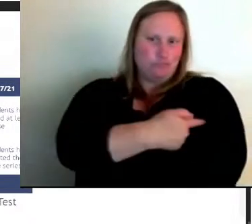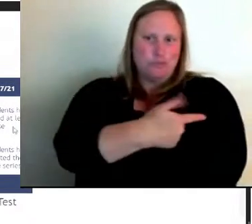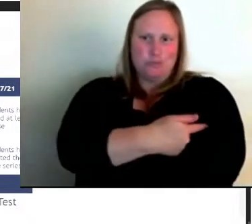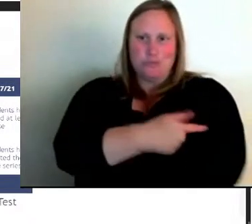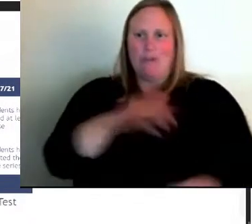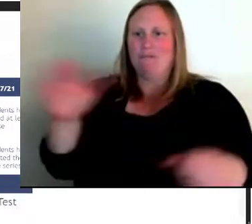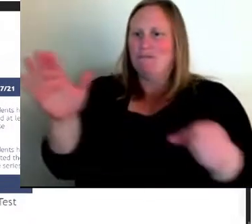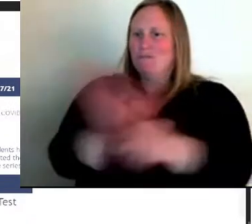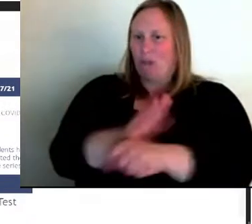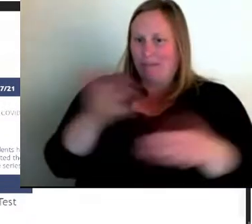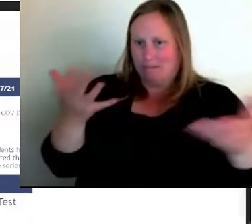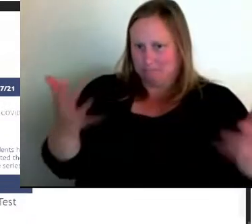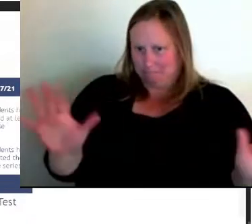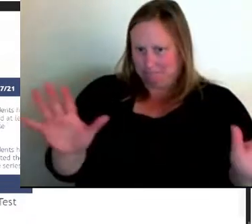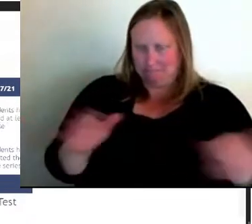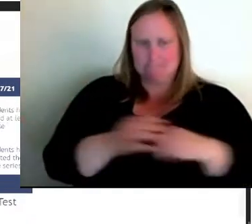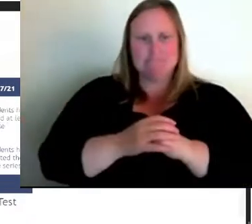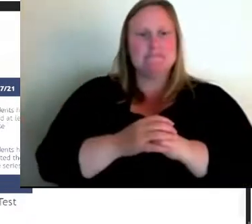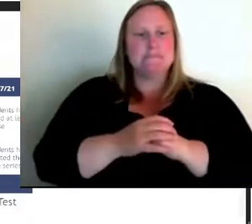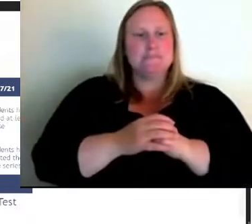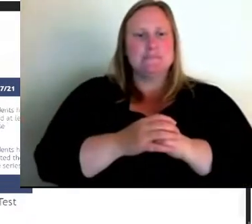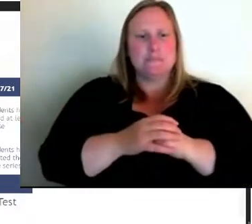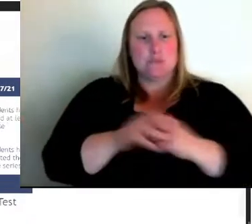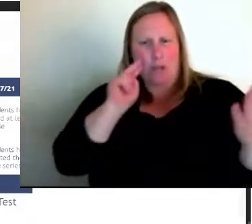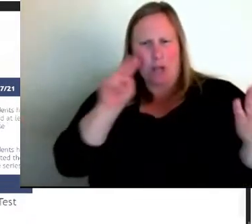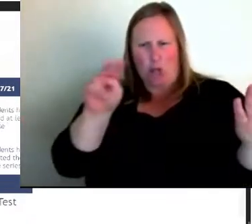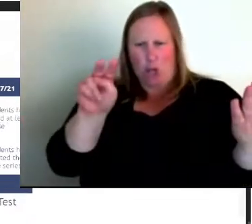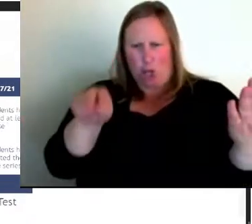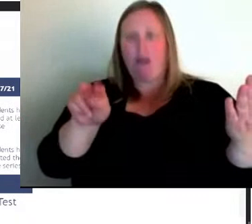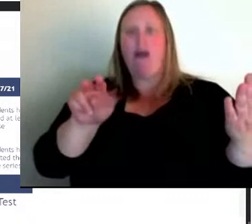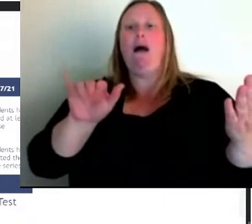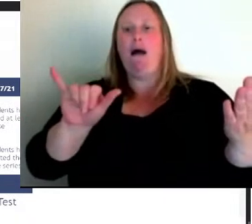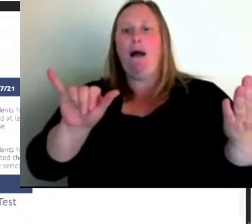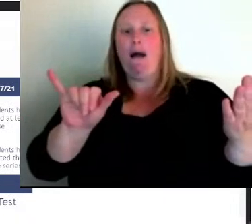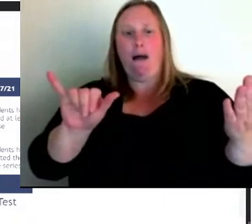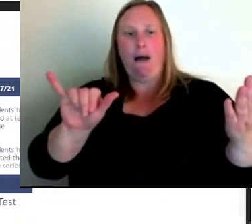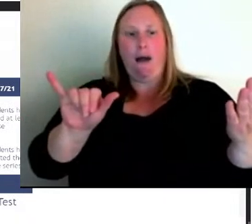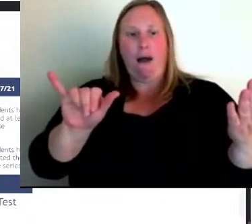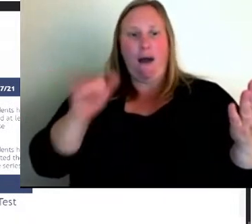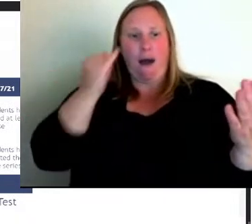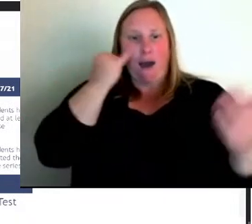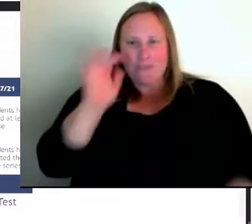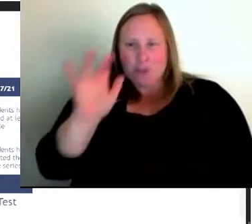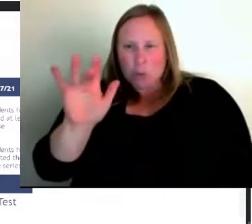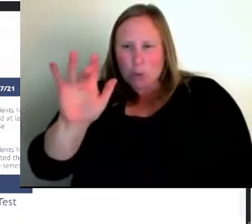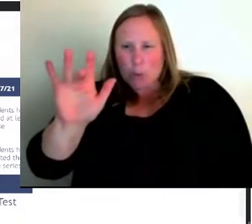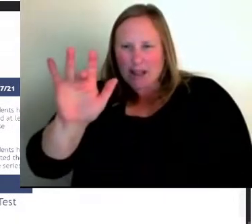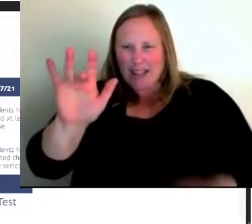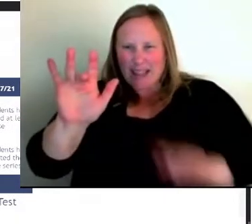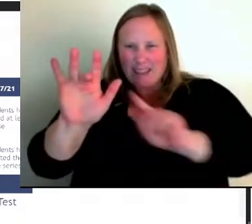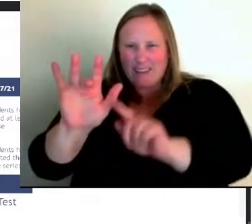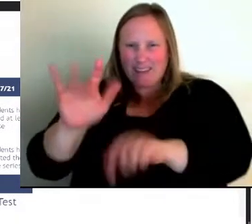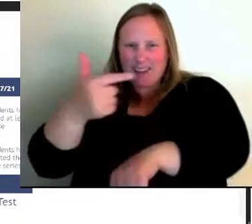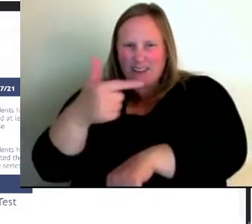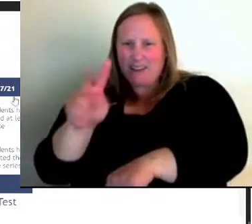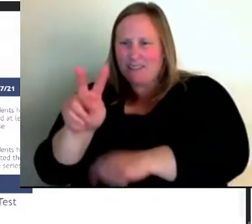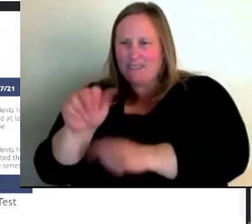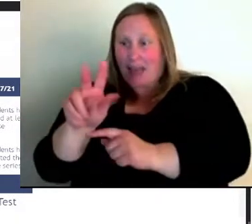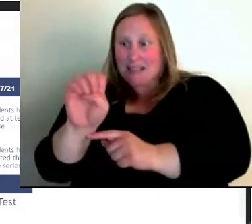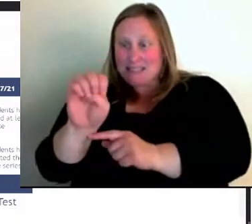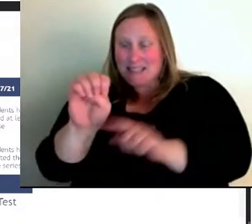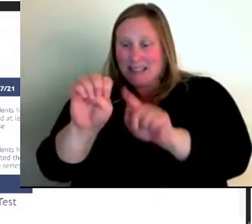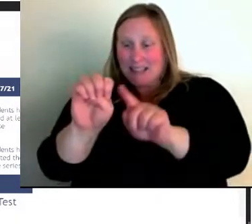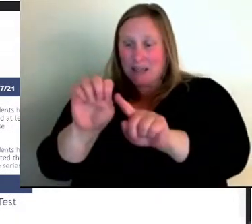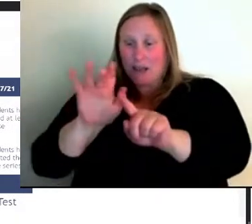information. And also, I'll note that if you were to hover over this and click, it would take you to the vaccine data page if you click on